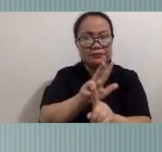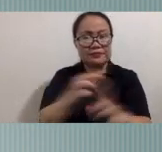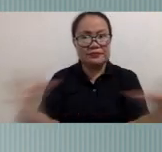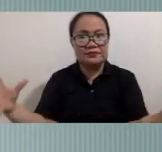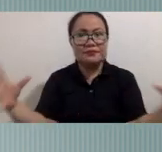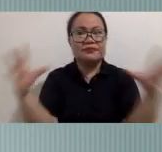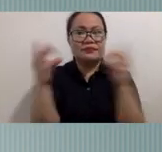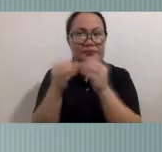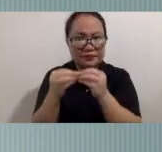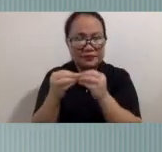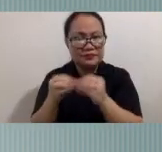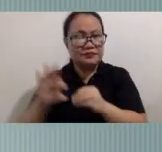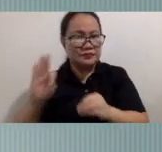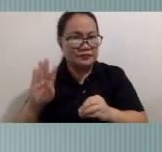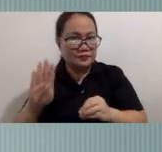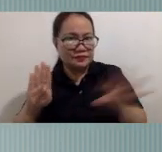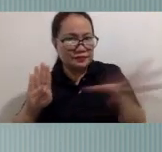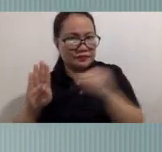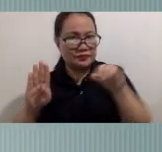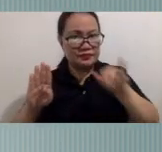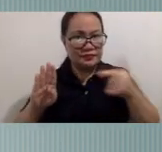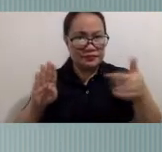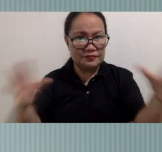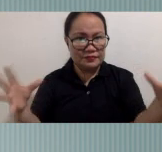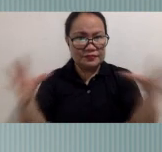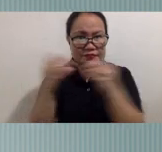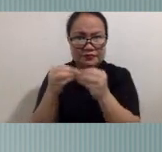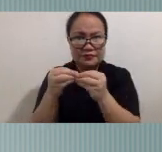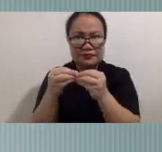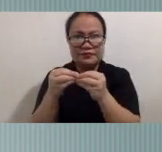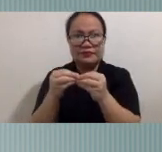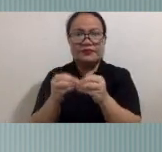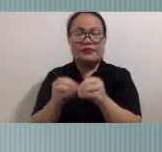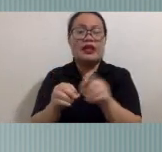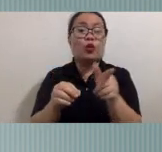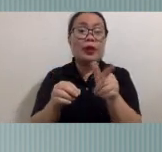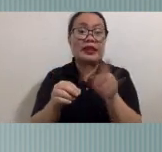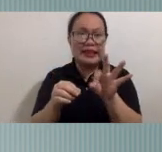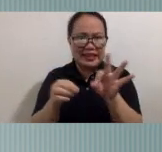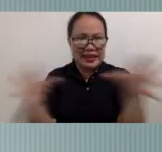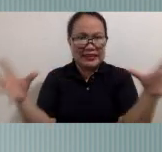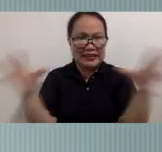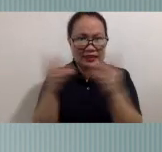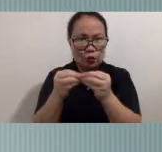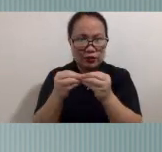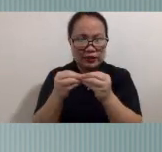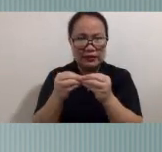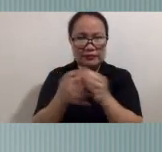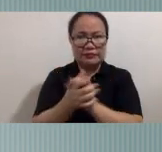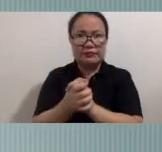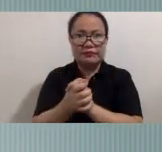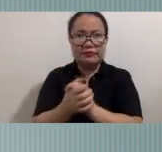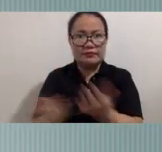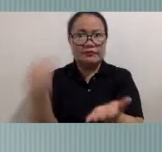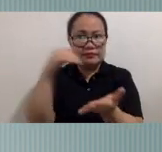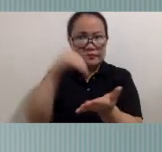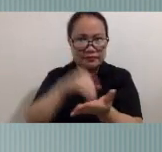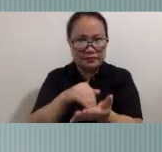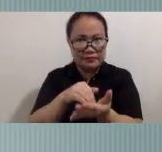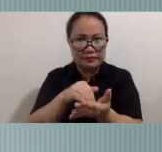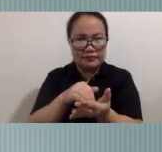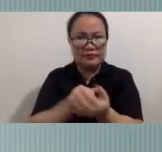plus 3. So all the elements in Facebook and Instagram. So we will have 29.